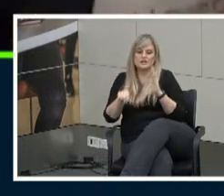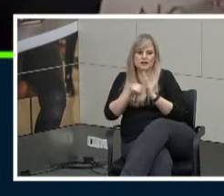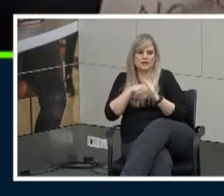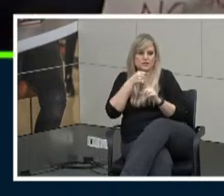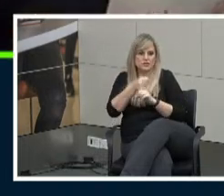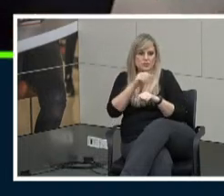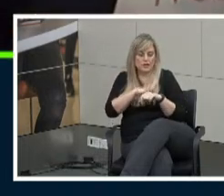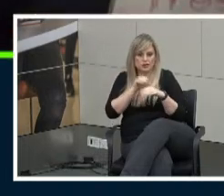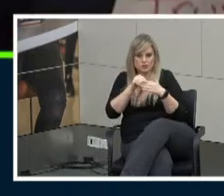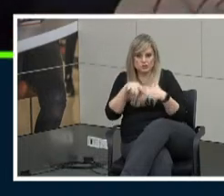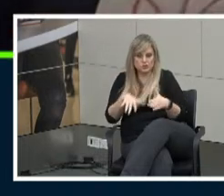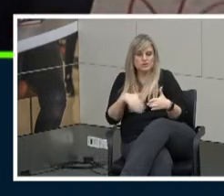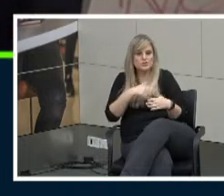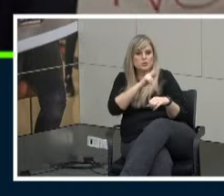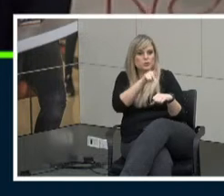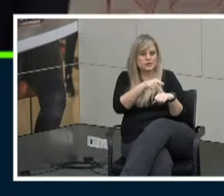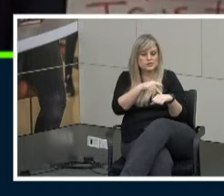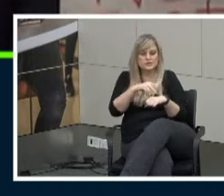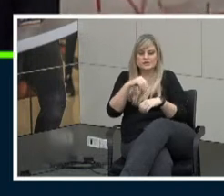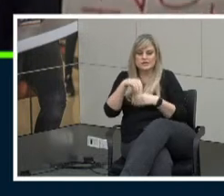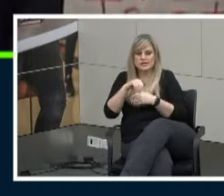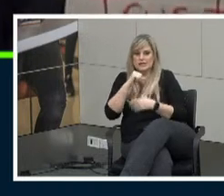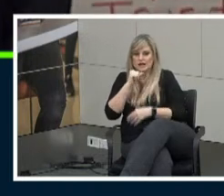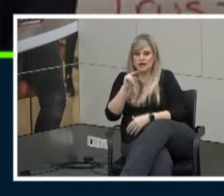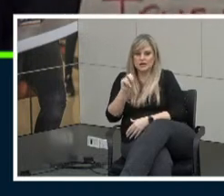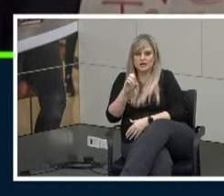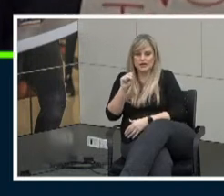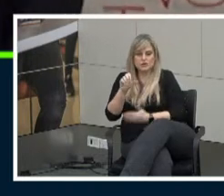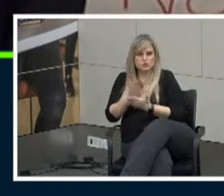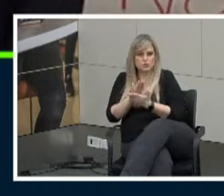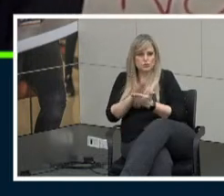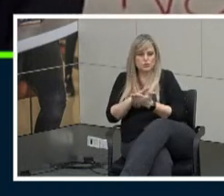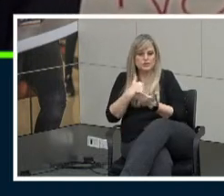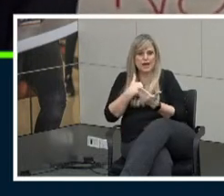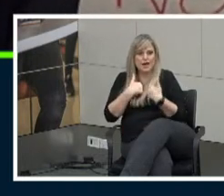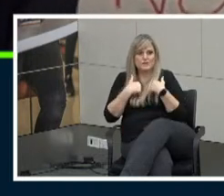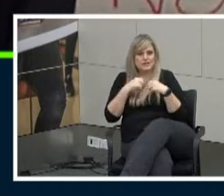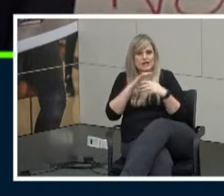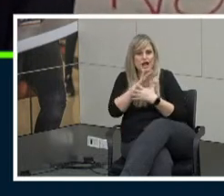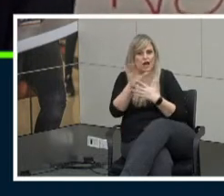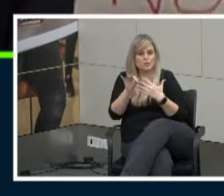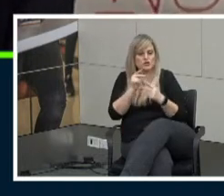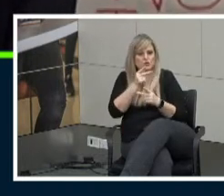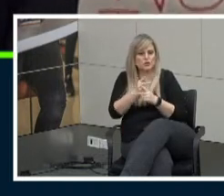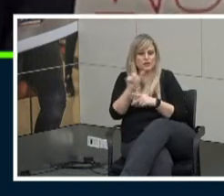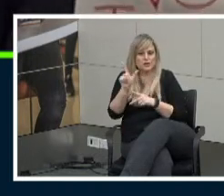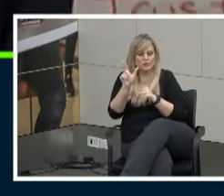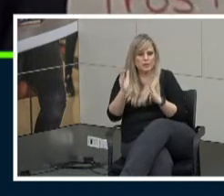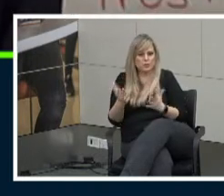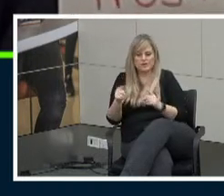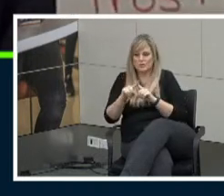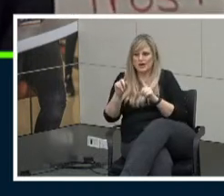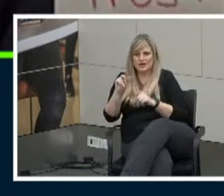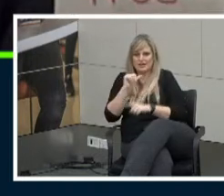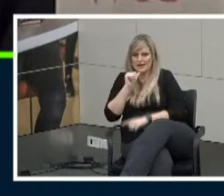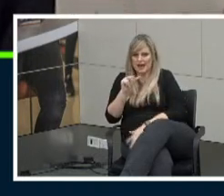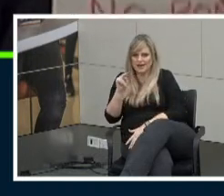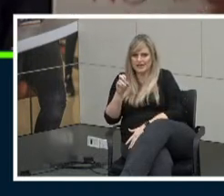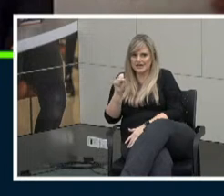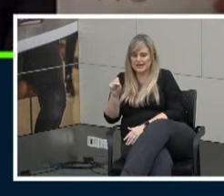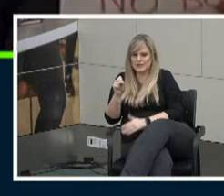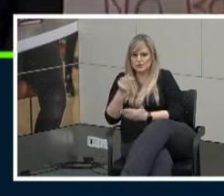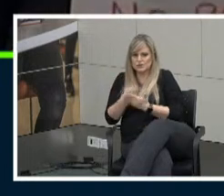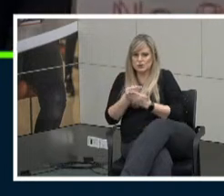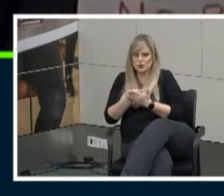principles and nonnes schools supposedly have the discretion to keep their Librarians but nonnes schools get less funding than